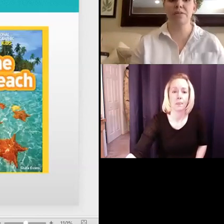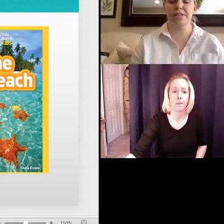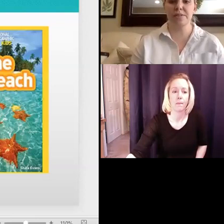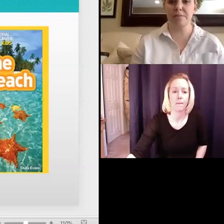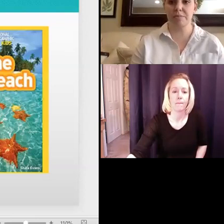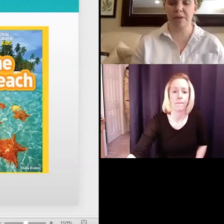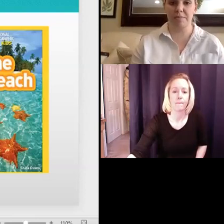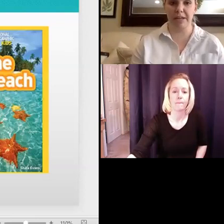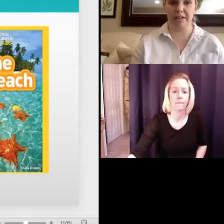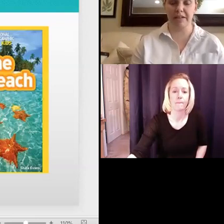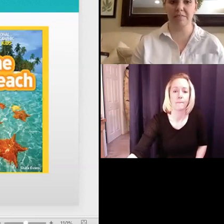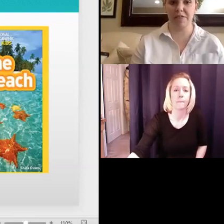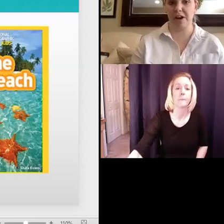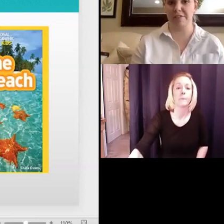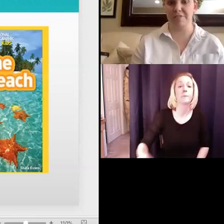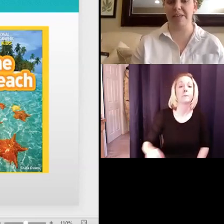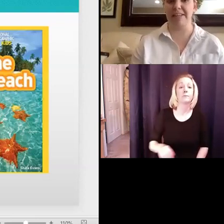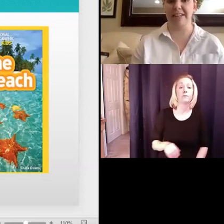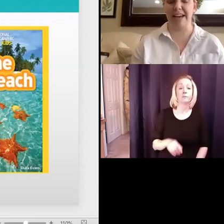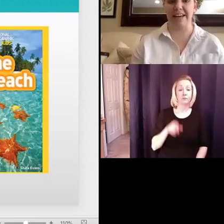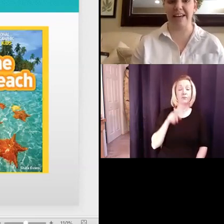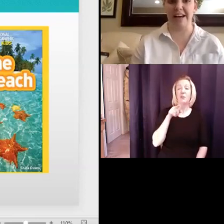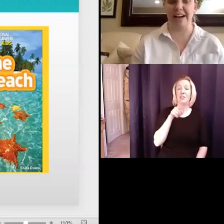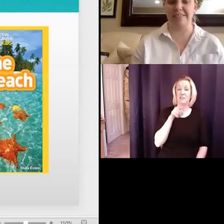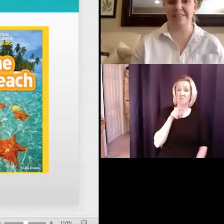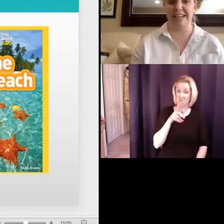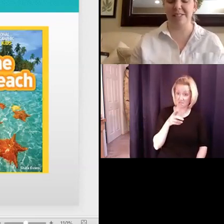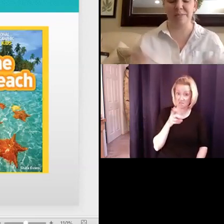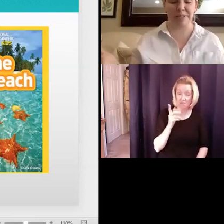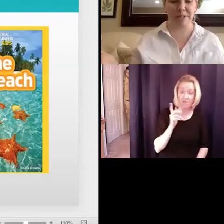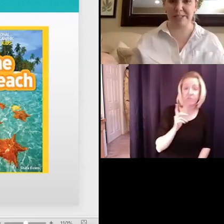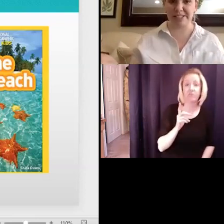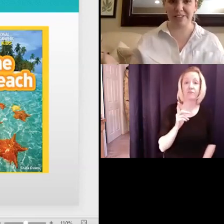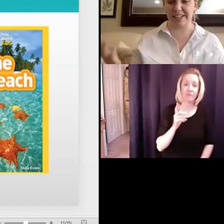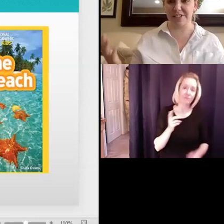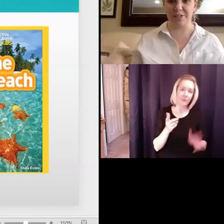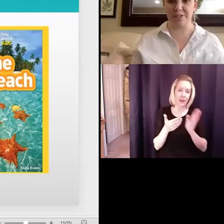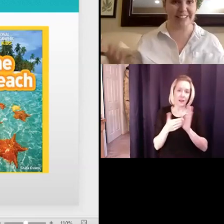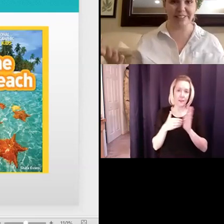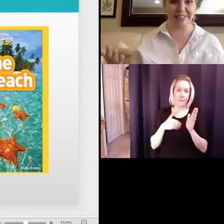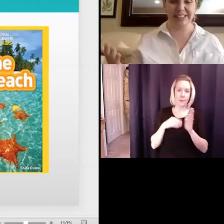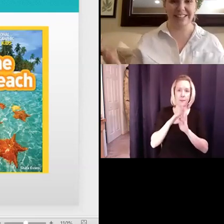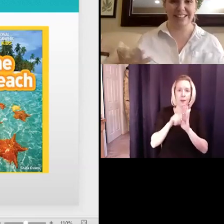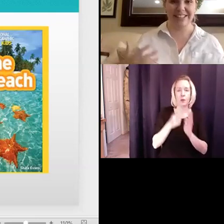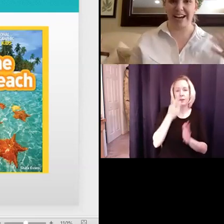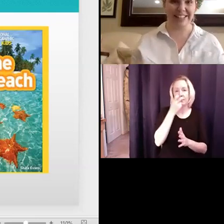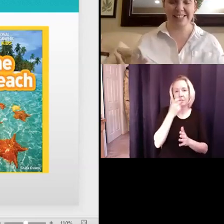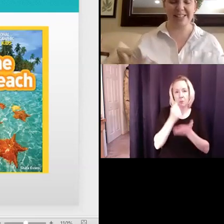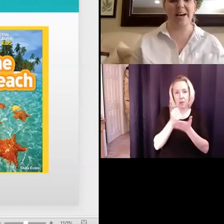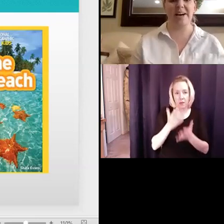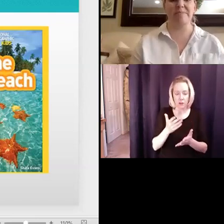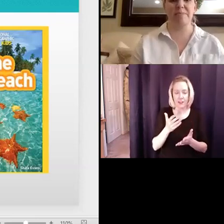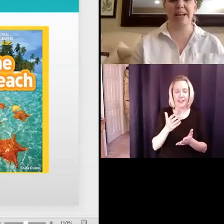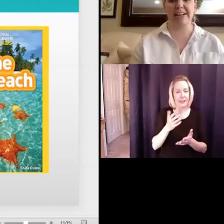So this was a big thought for me that as a speech therapist, I feel like I should have kind of got